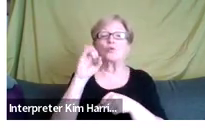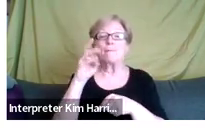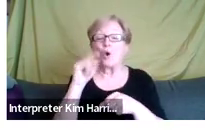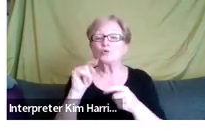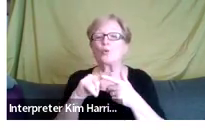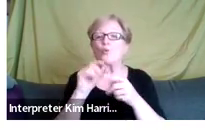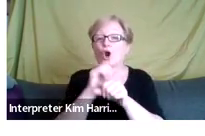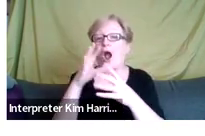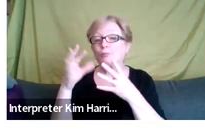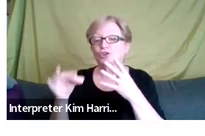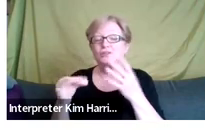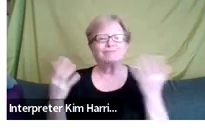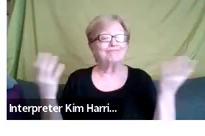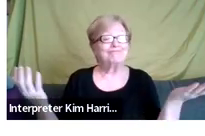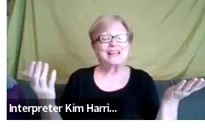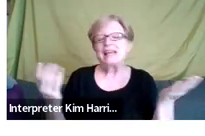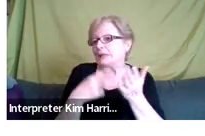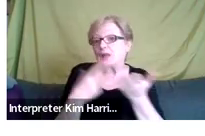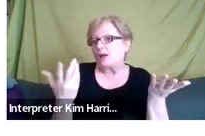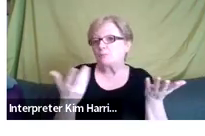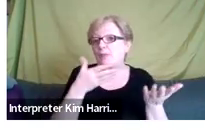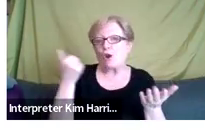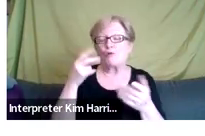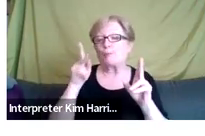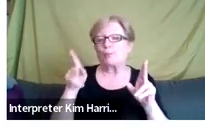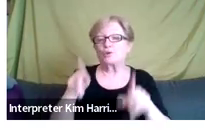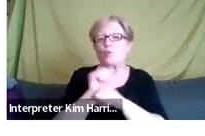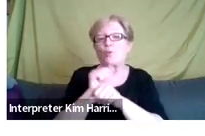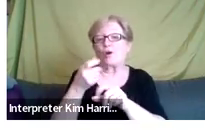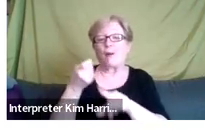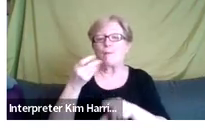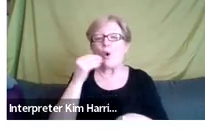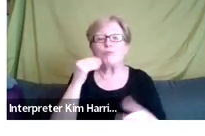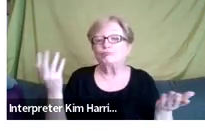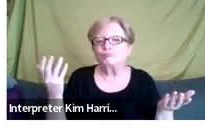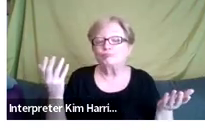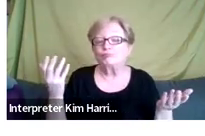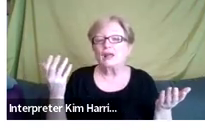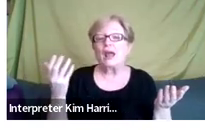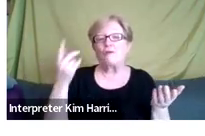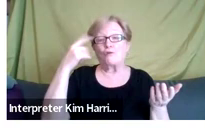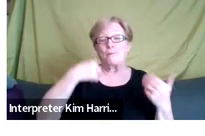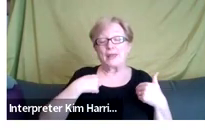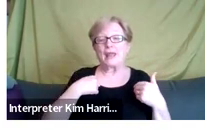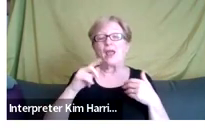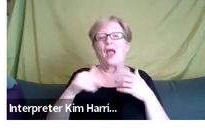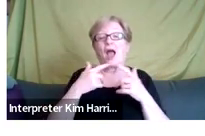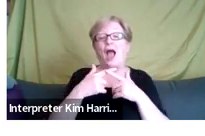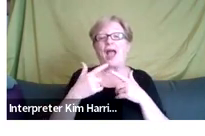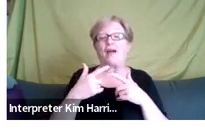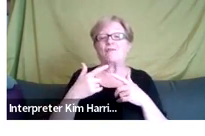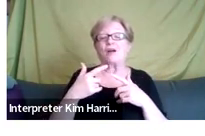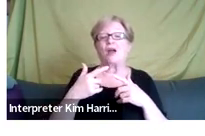people to work from home. I know for me, I have a sensitivity to light and